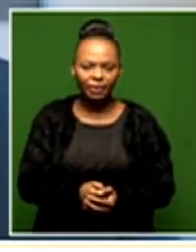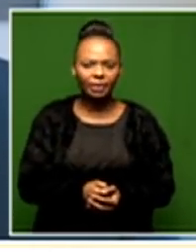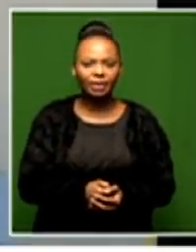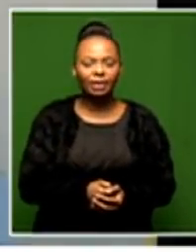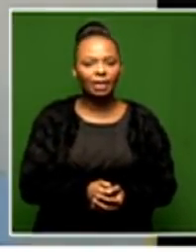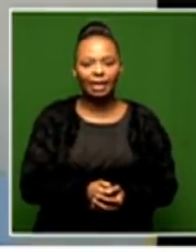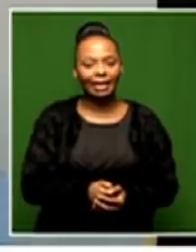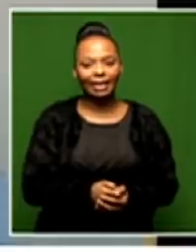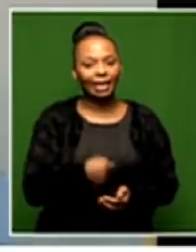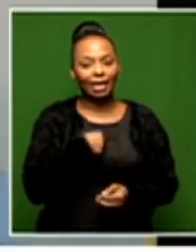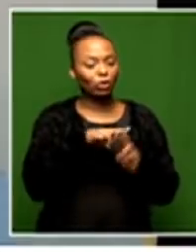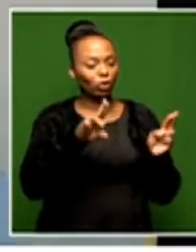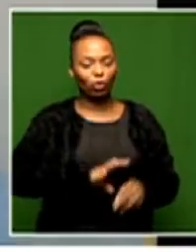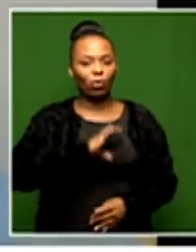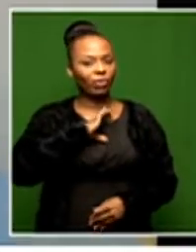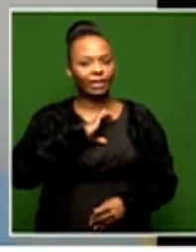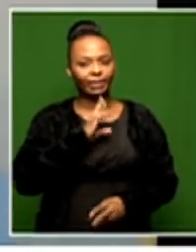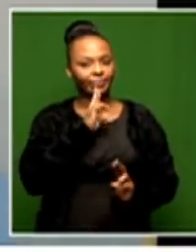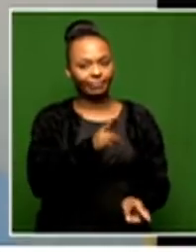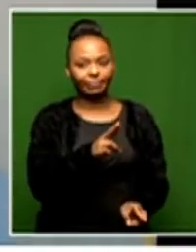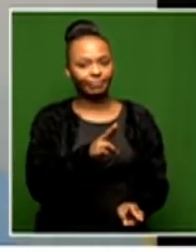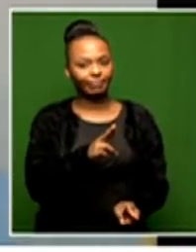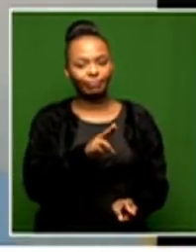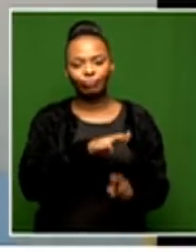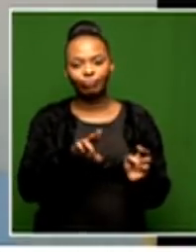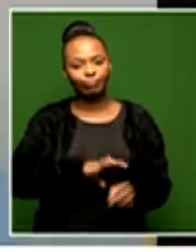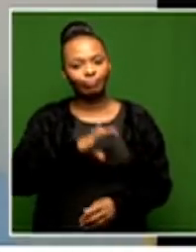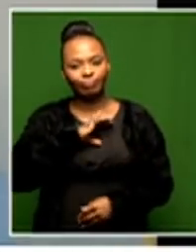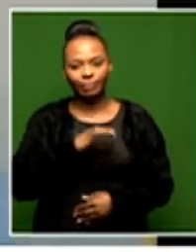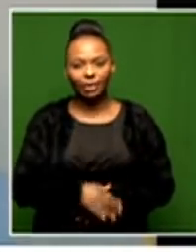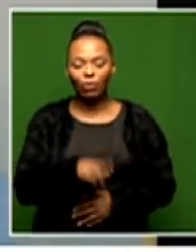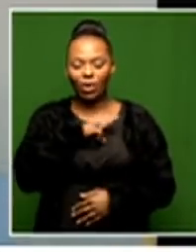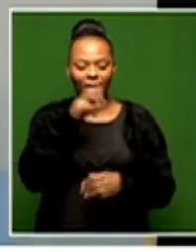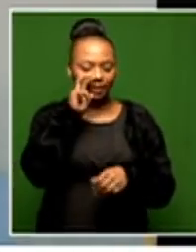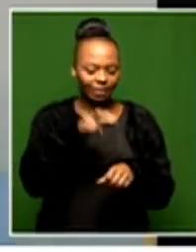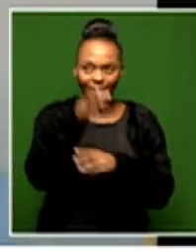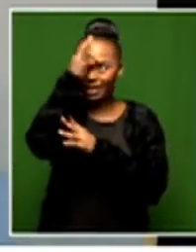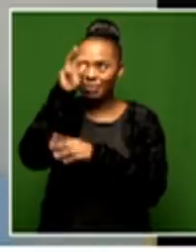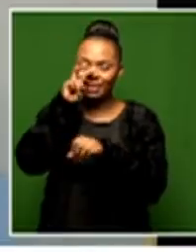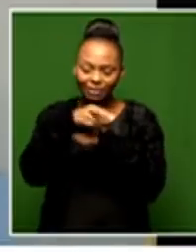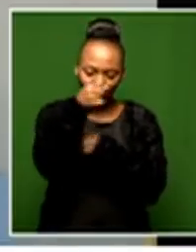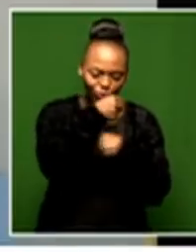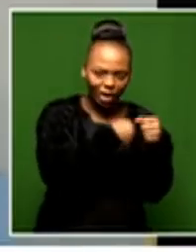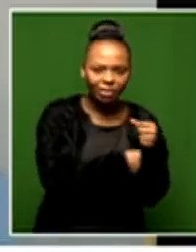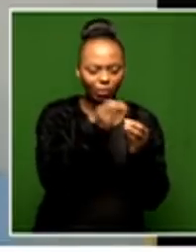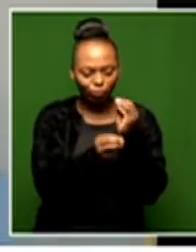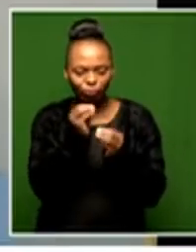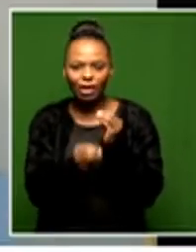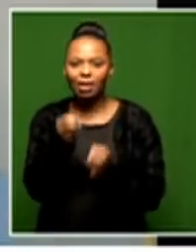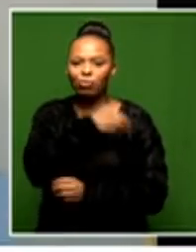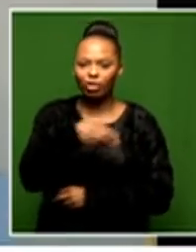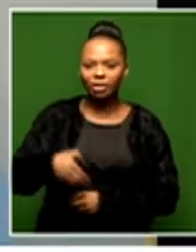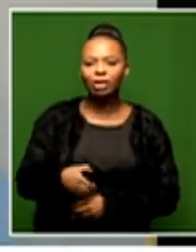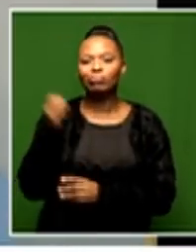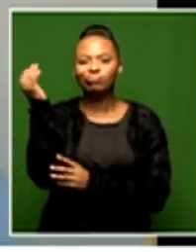I'm not terribly confident. I think there perhaps needs to be some restructuring, as government has and the president has